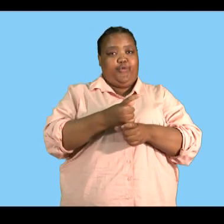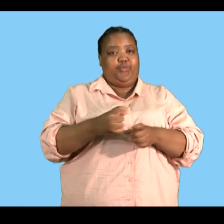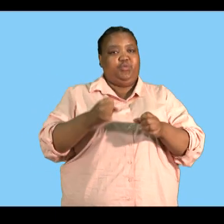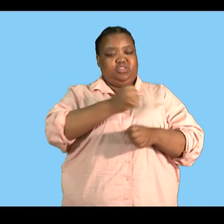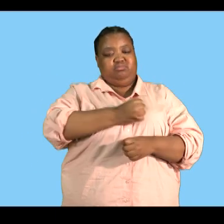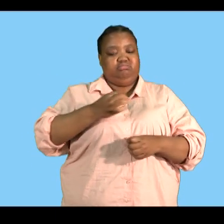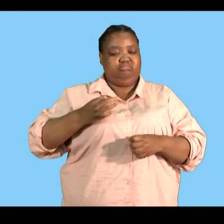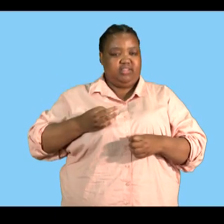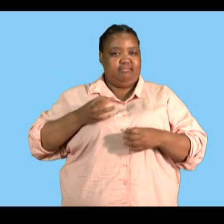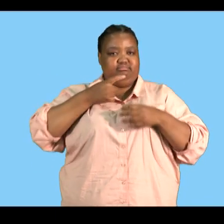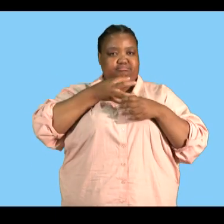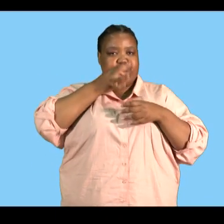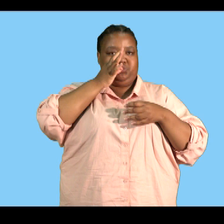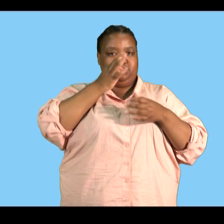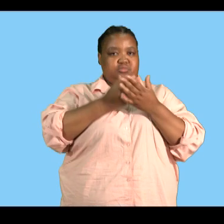the staff